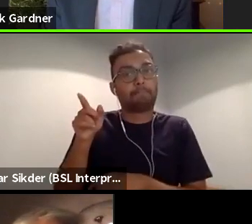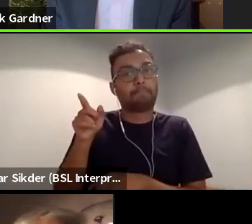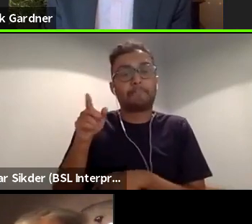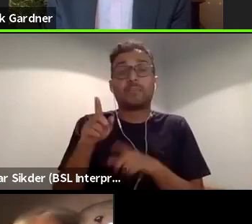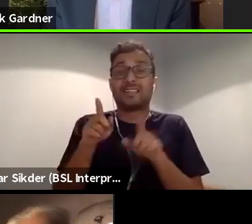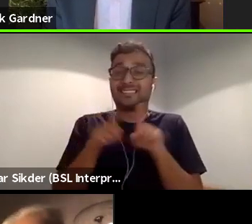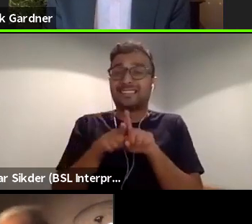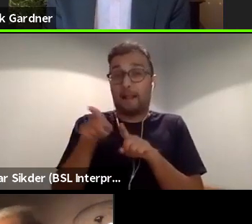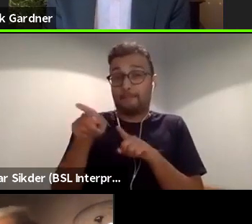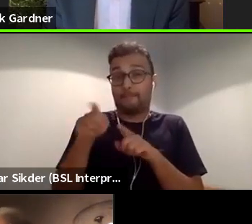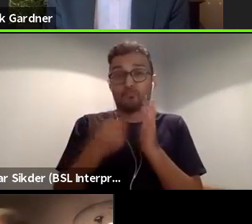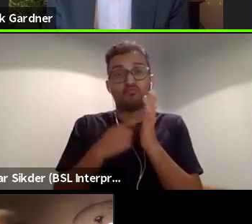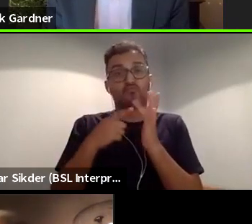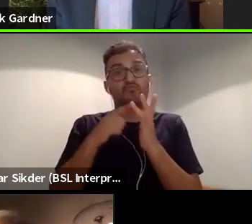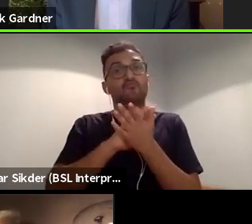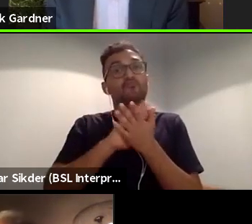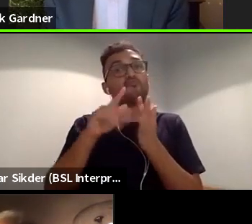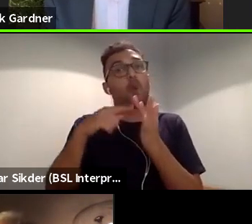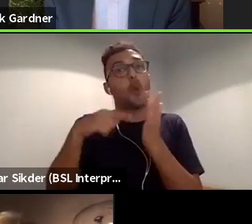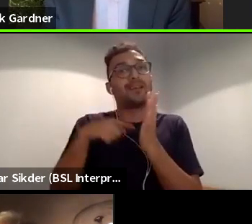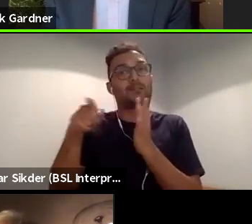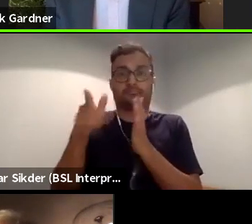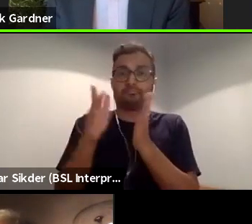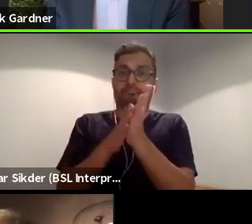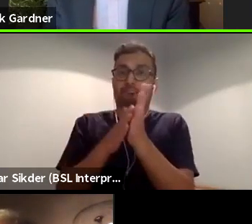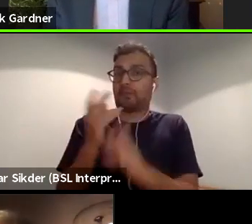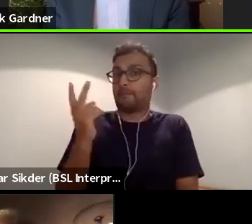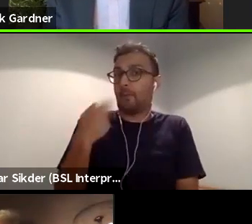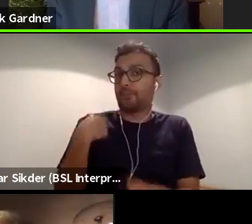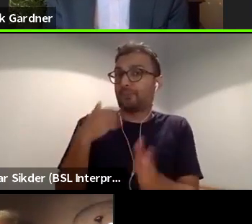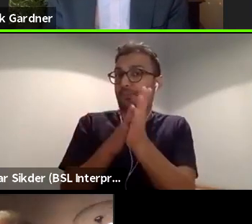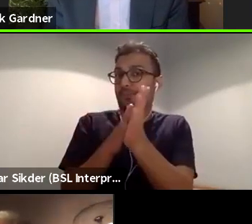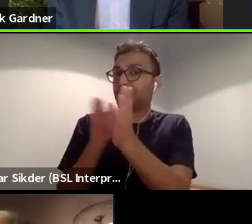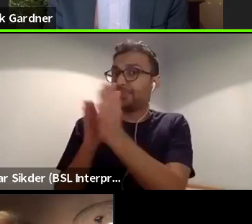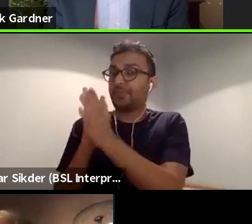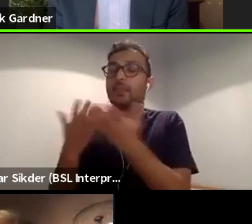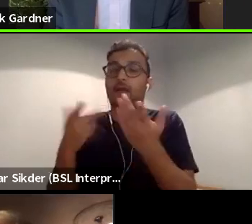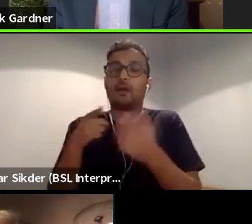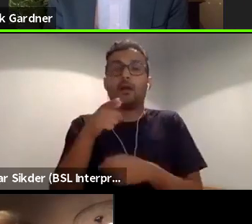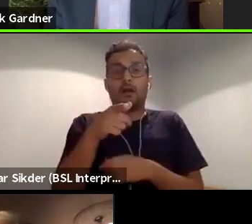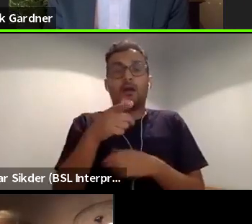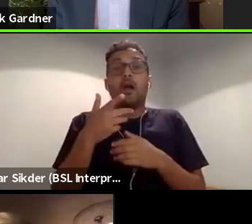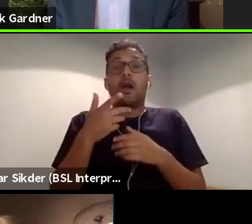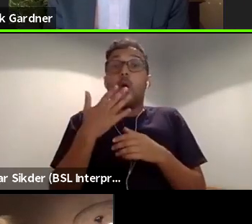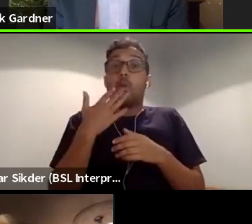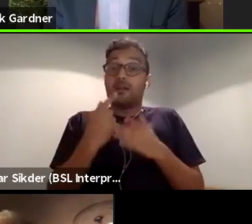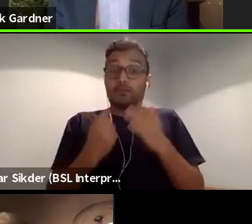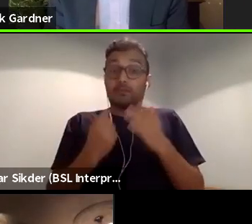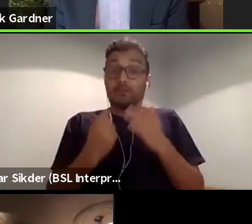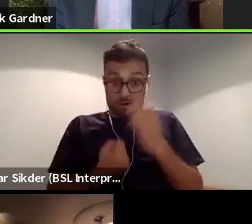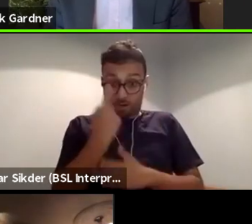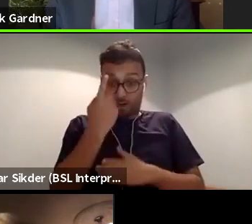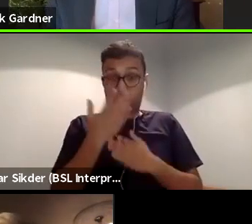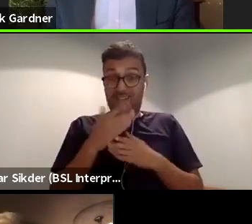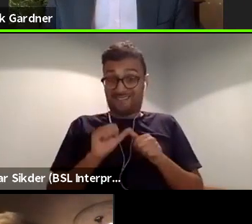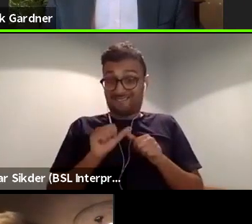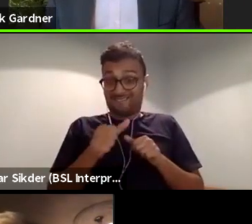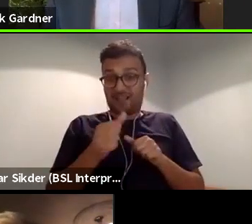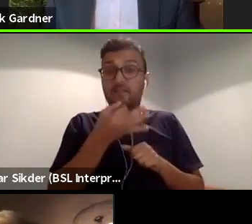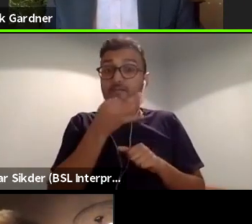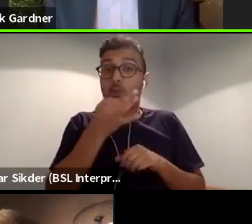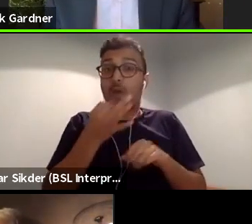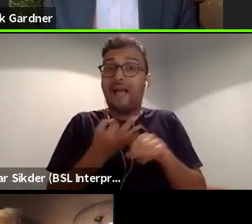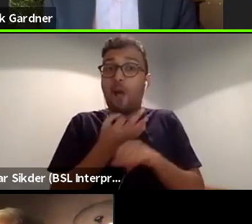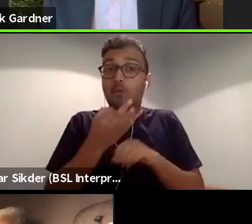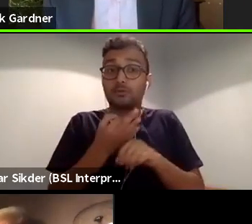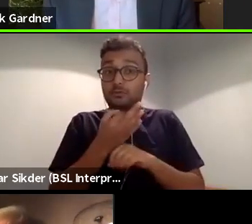The first few hours, as you well know, John, the first few hours after an incident are really tricky because, we work